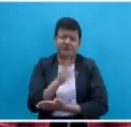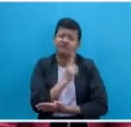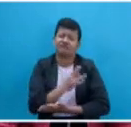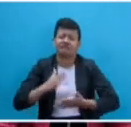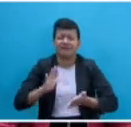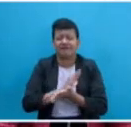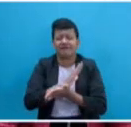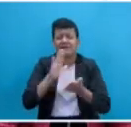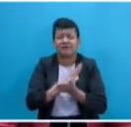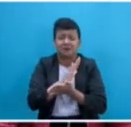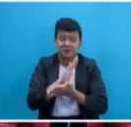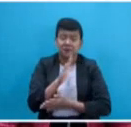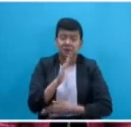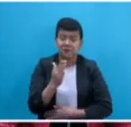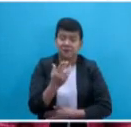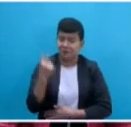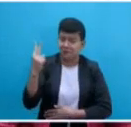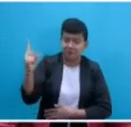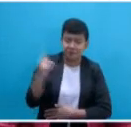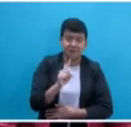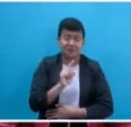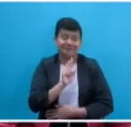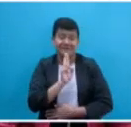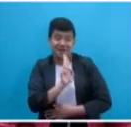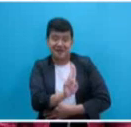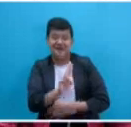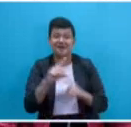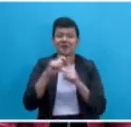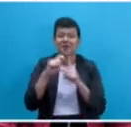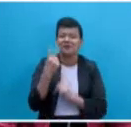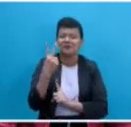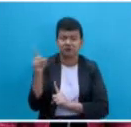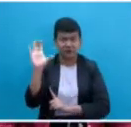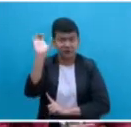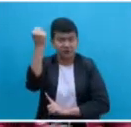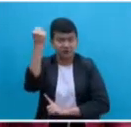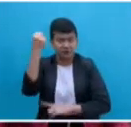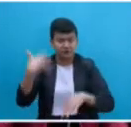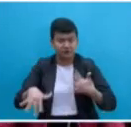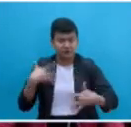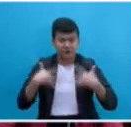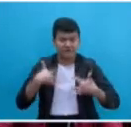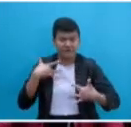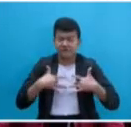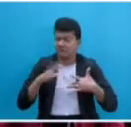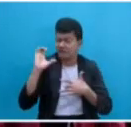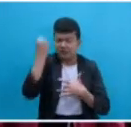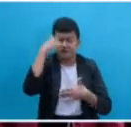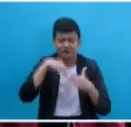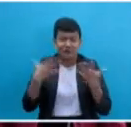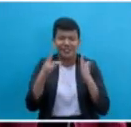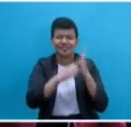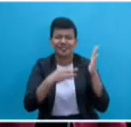of their daughters living successfully in New Zealand. Mr. and Mrs. Prasad are devout Hindus who follow